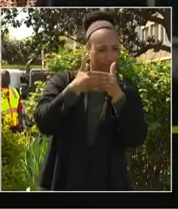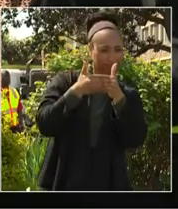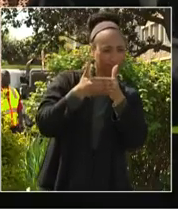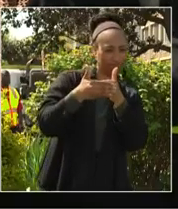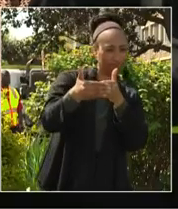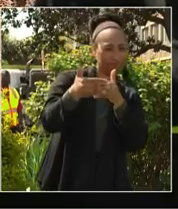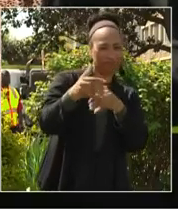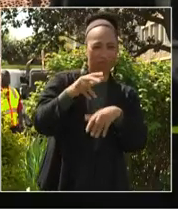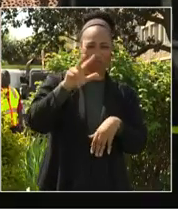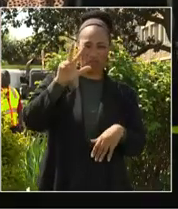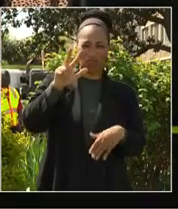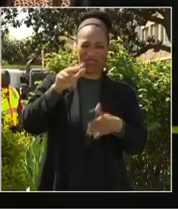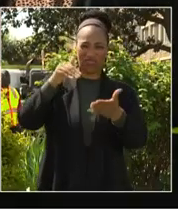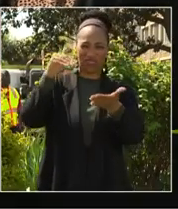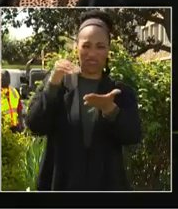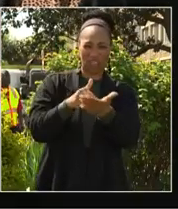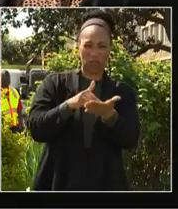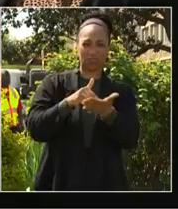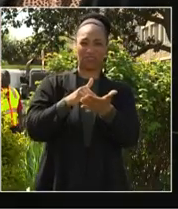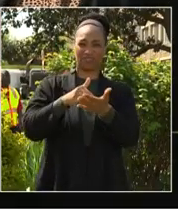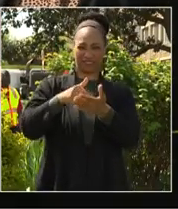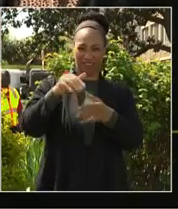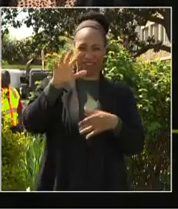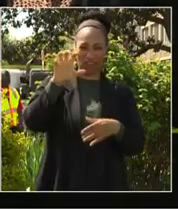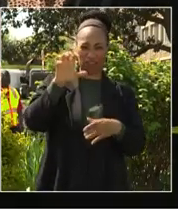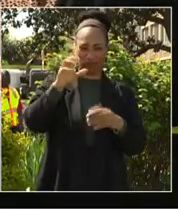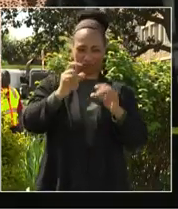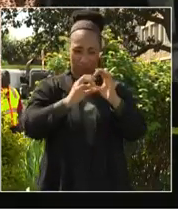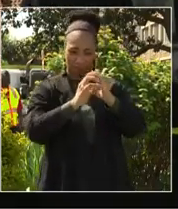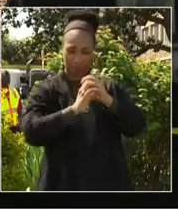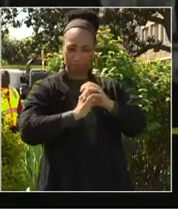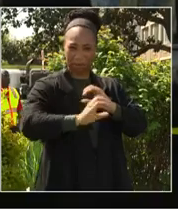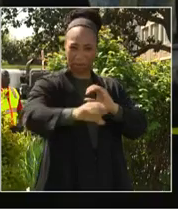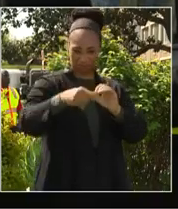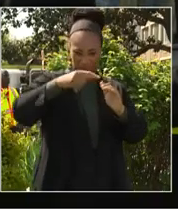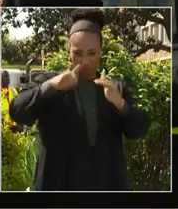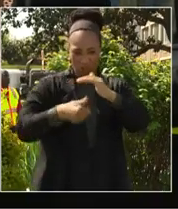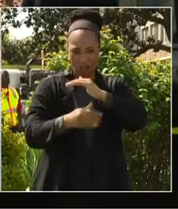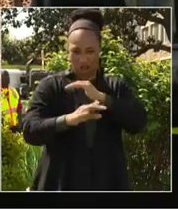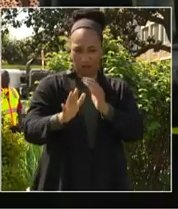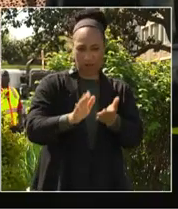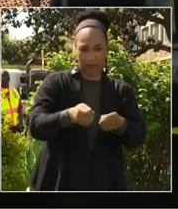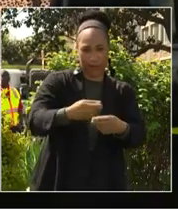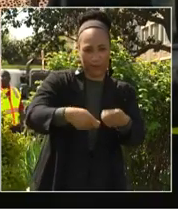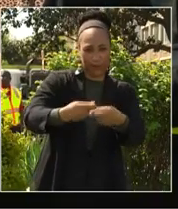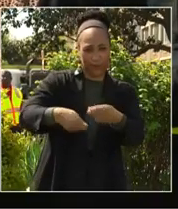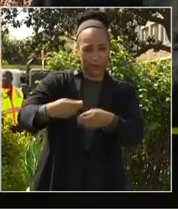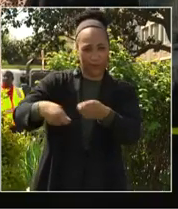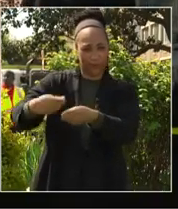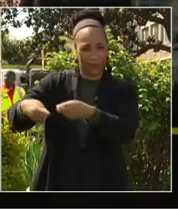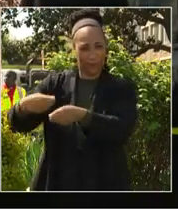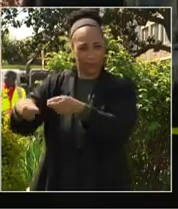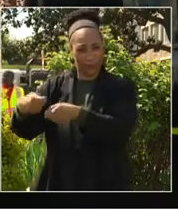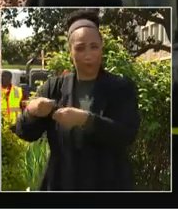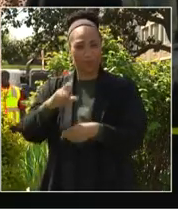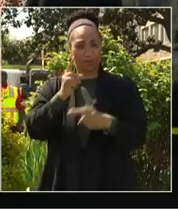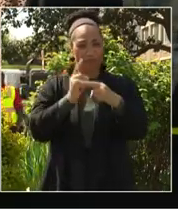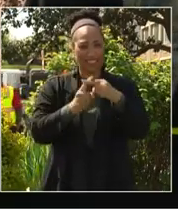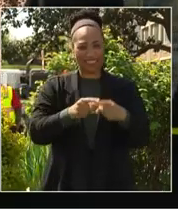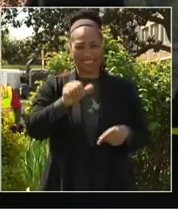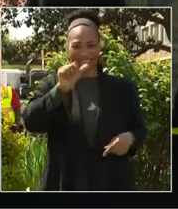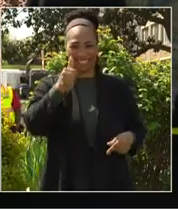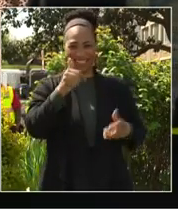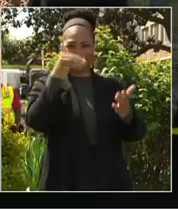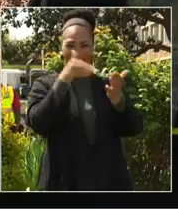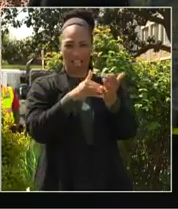also excavate test pits at nearly 10,000 homes to verify the pipe material. Having this partnership